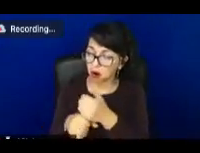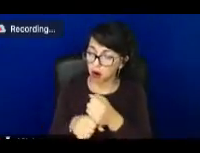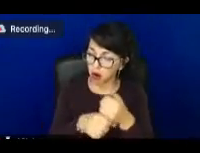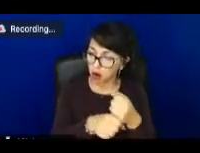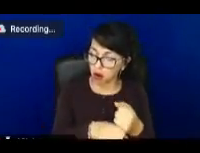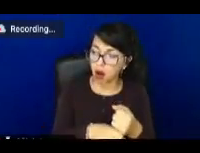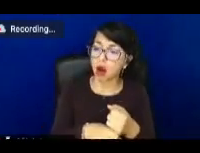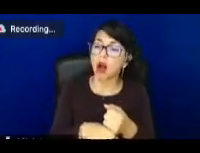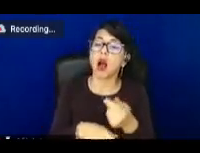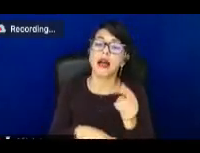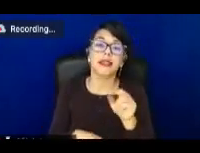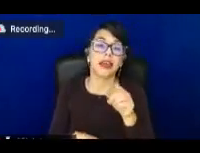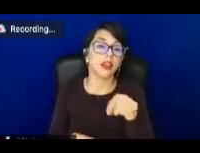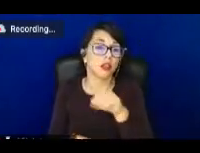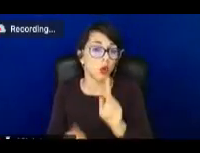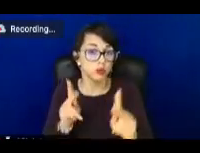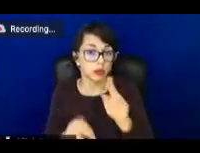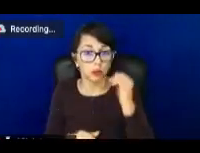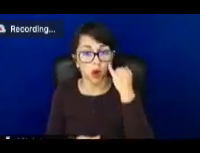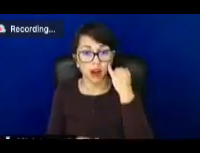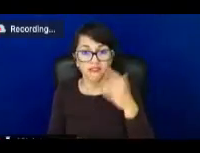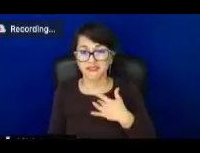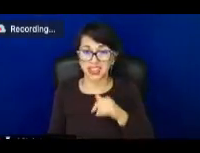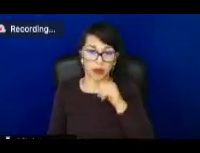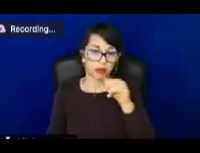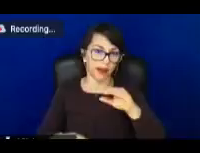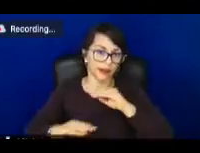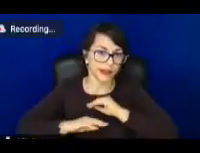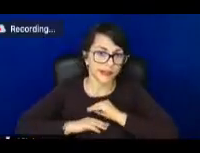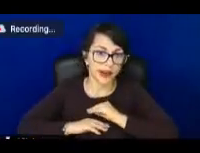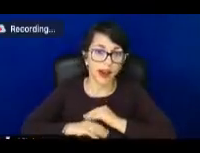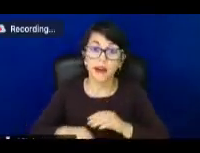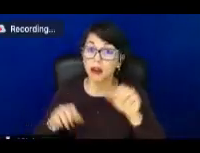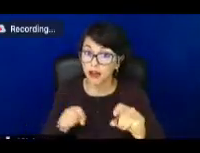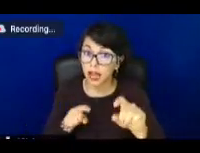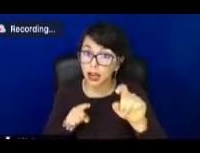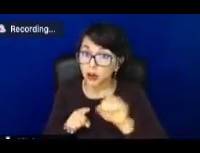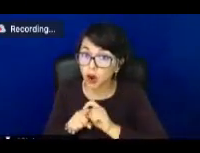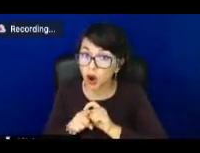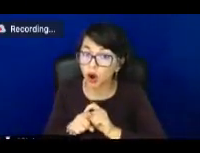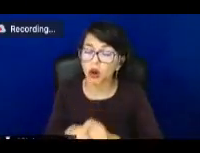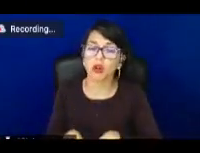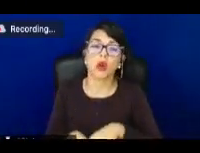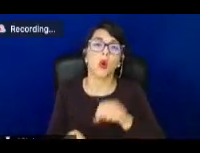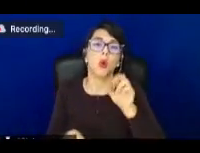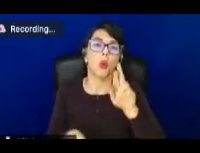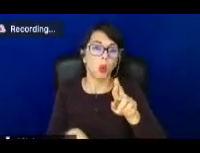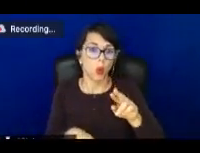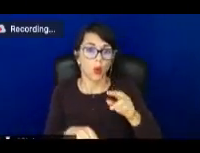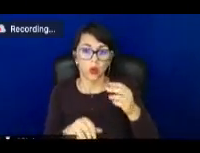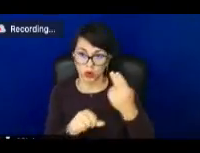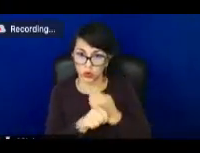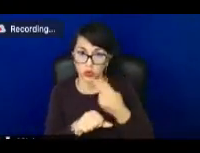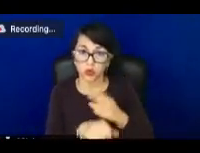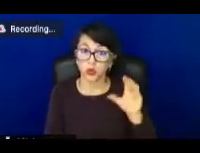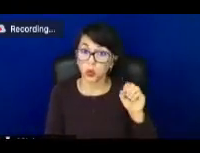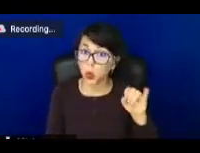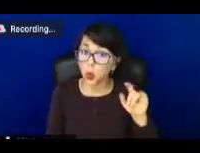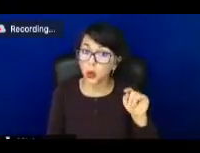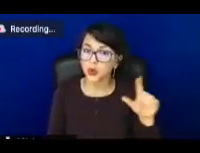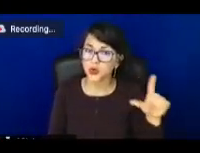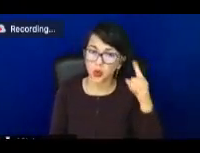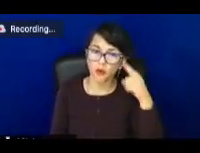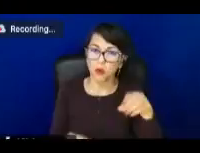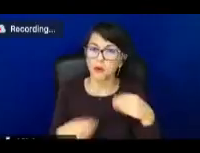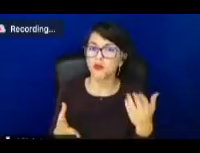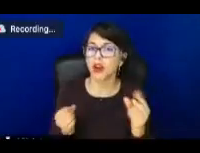maybe call in and either give input or go onto the COI tool to give input in that way.